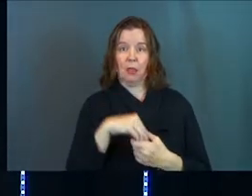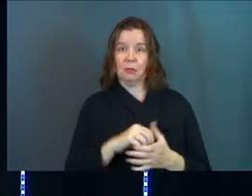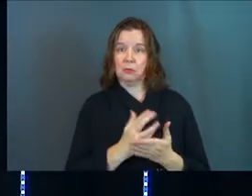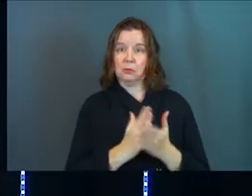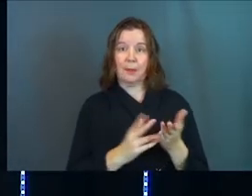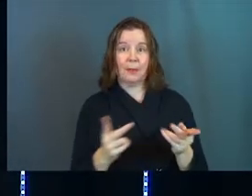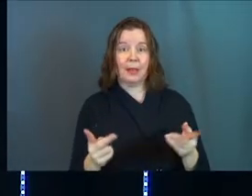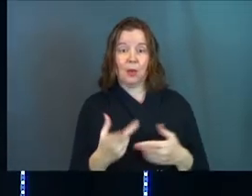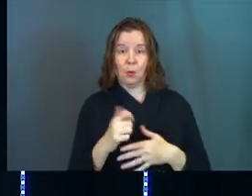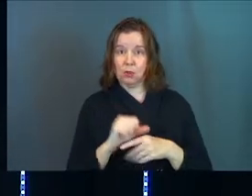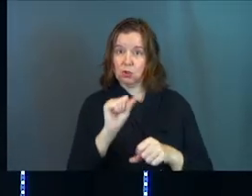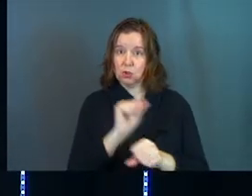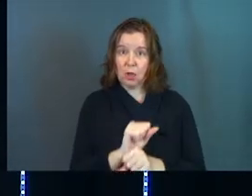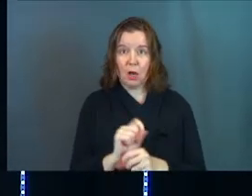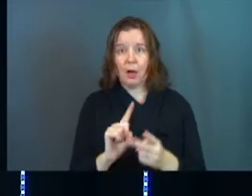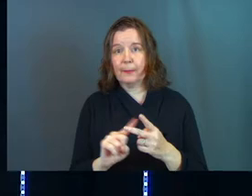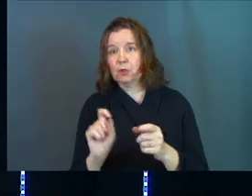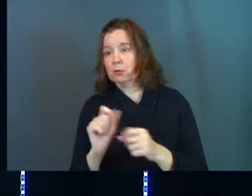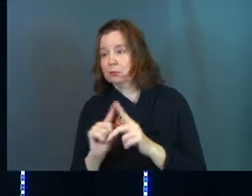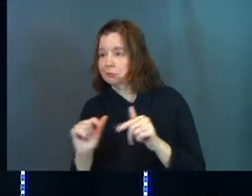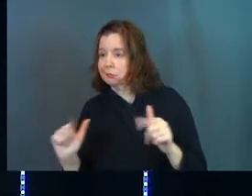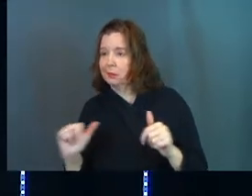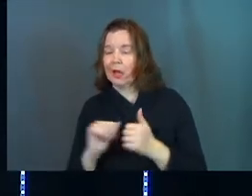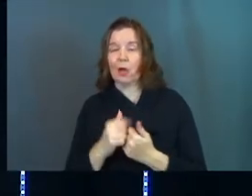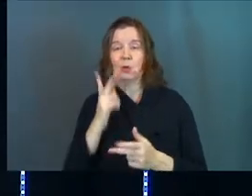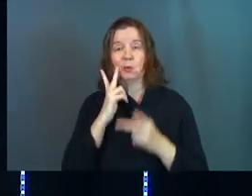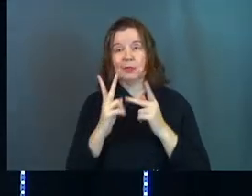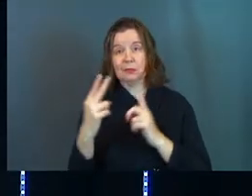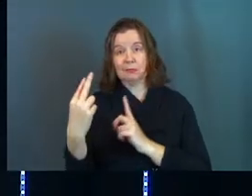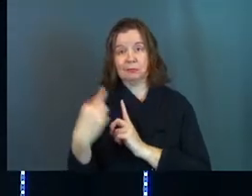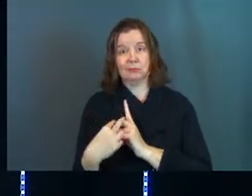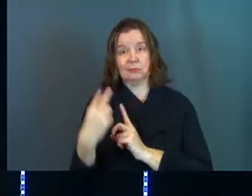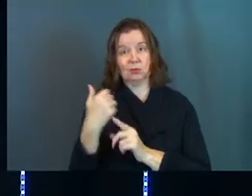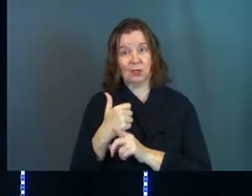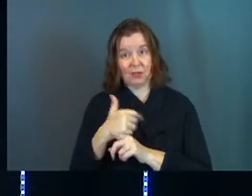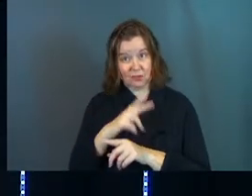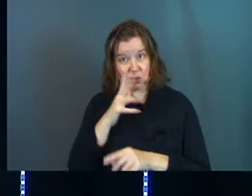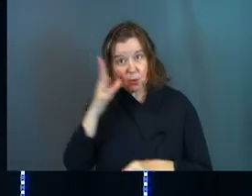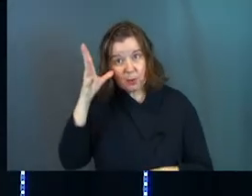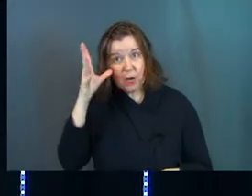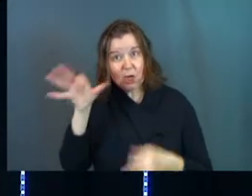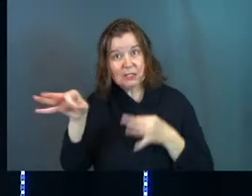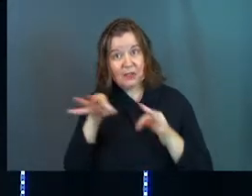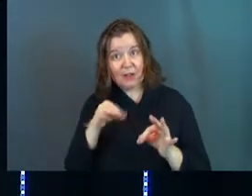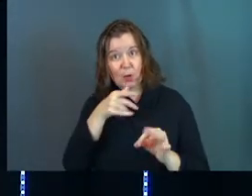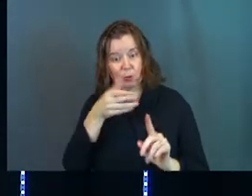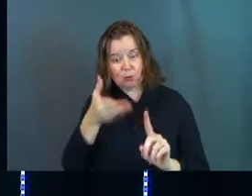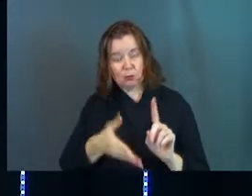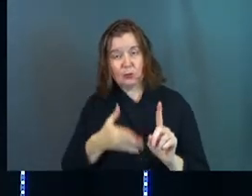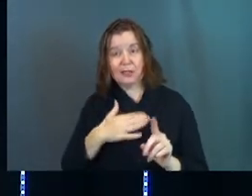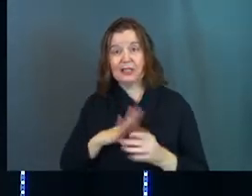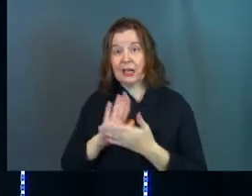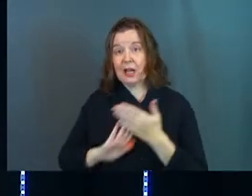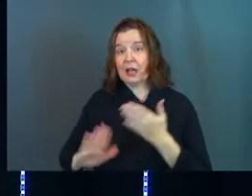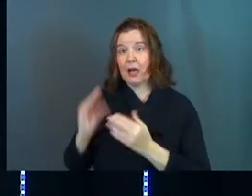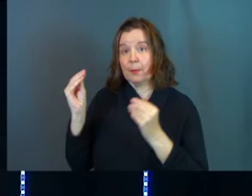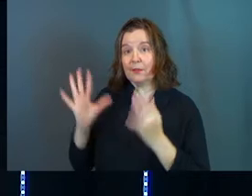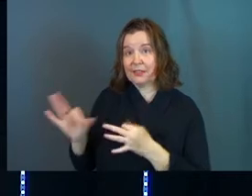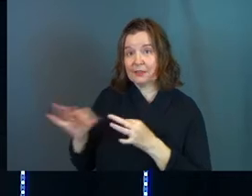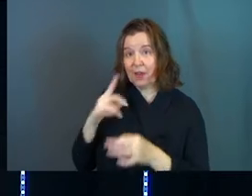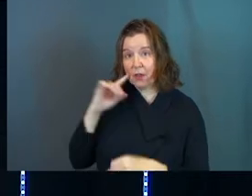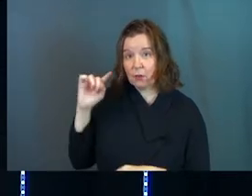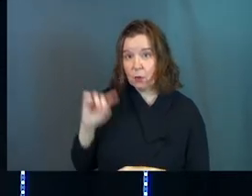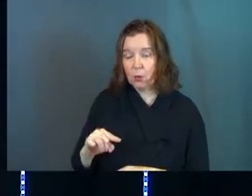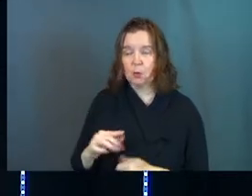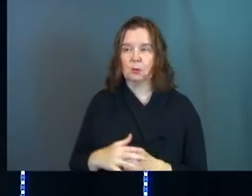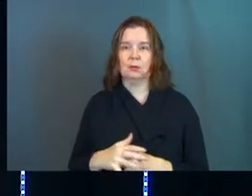you someplace with your job and your career and how you see yourself? Did your parents define it for you? Did a college professor